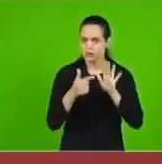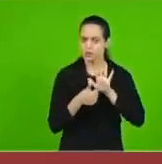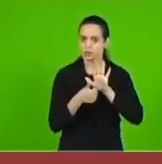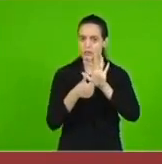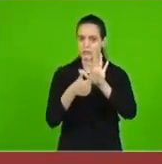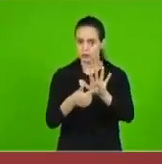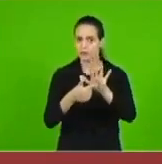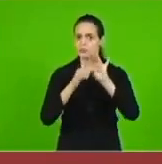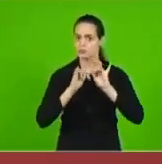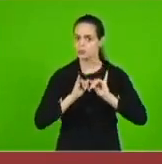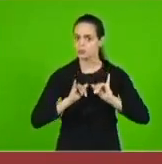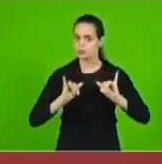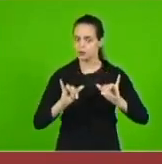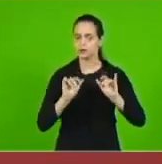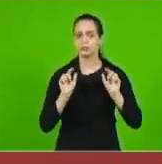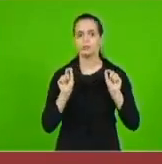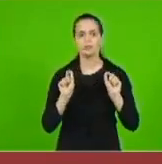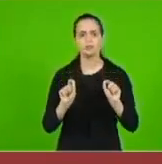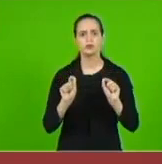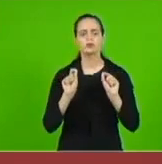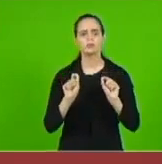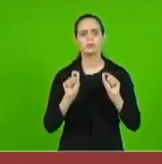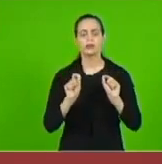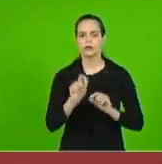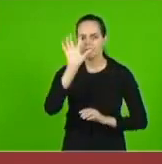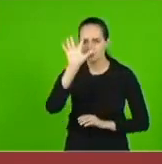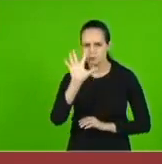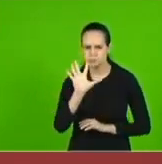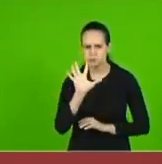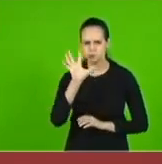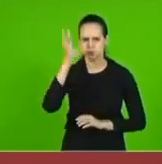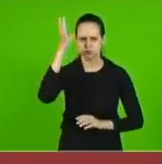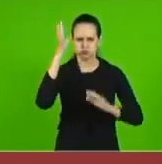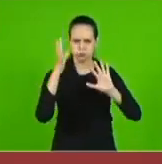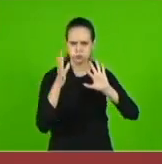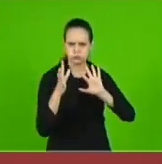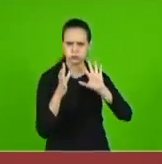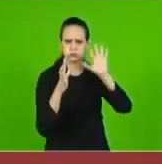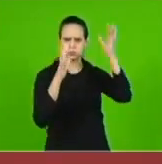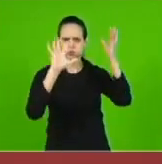that speak regarding the great signs